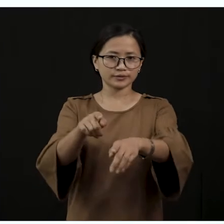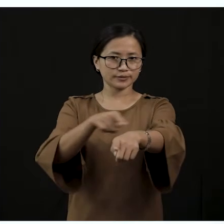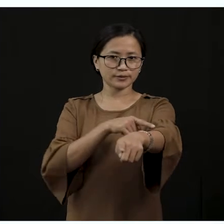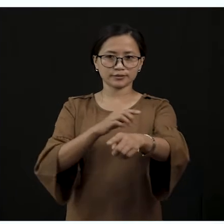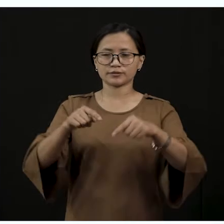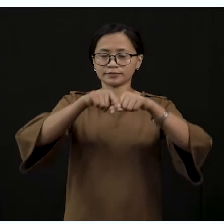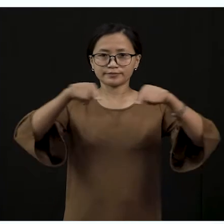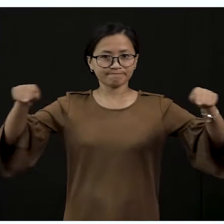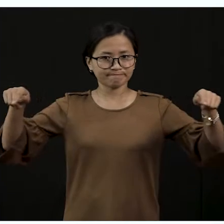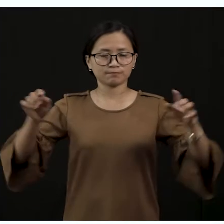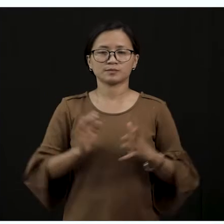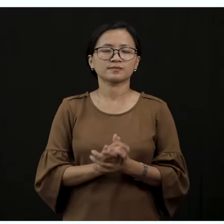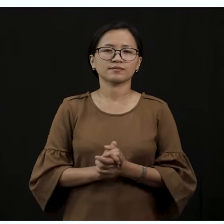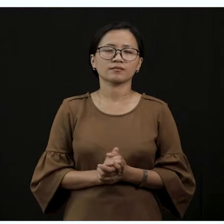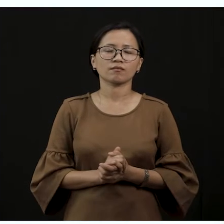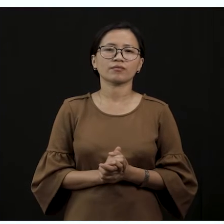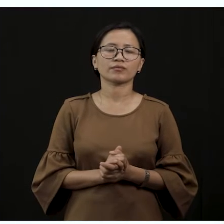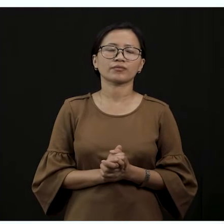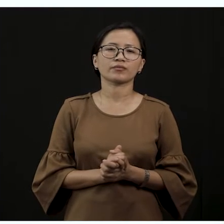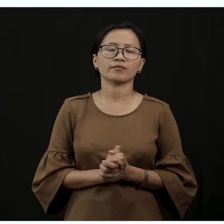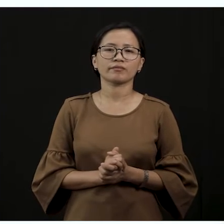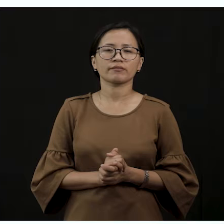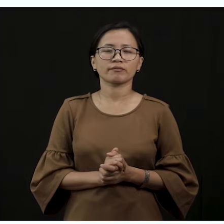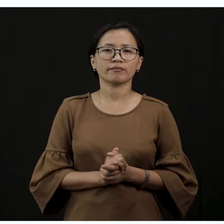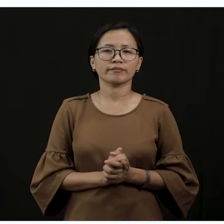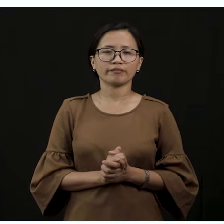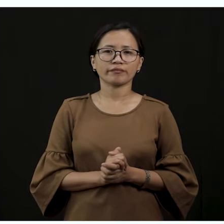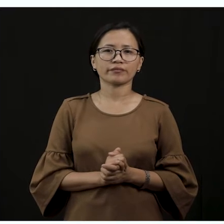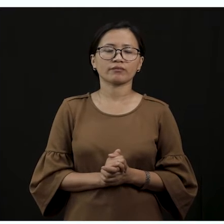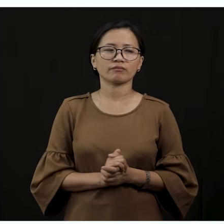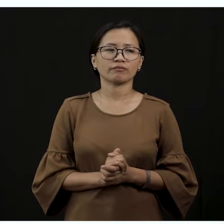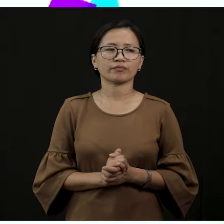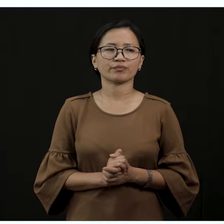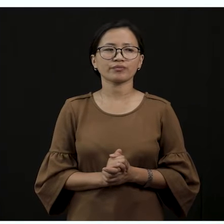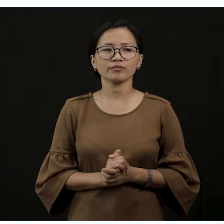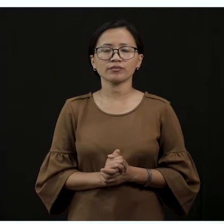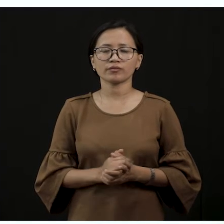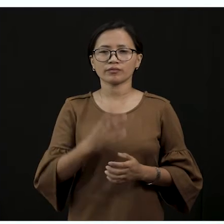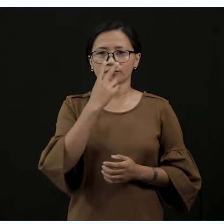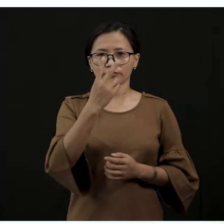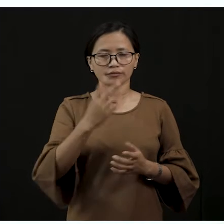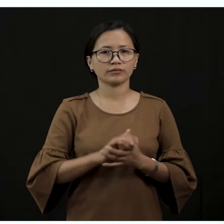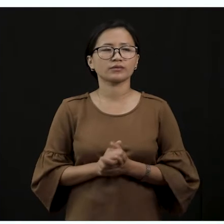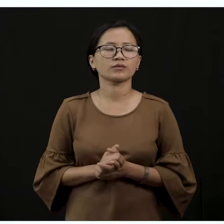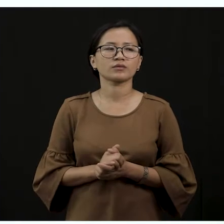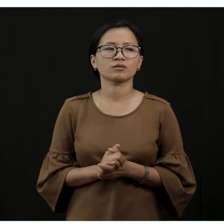length. Okay, all the sides of the square are equal in length. Then look here.